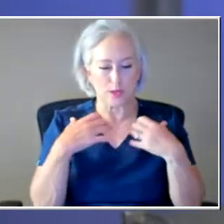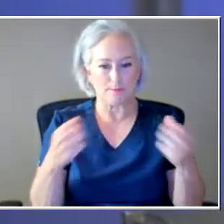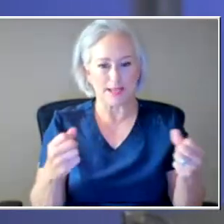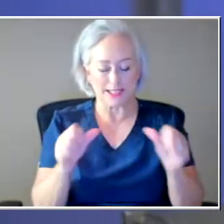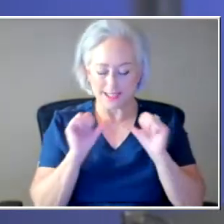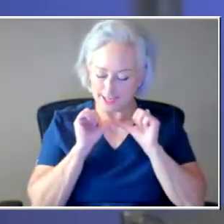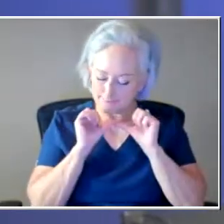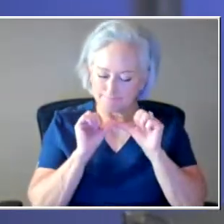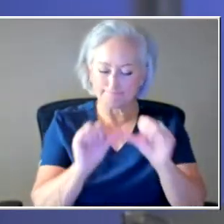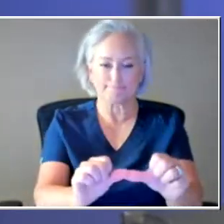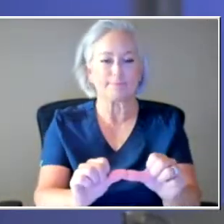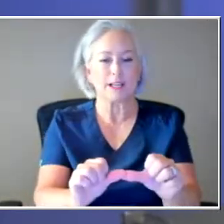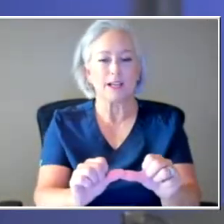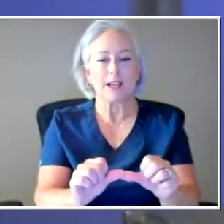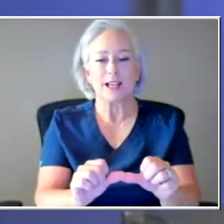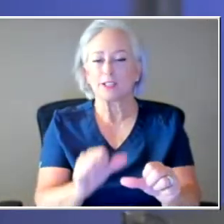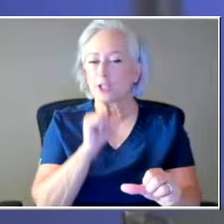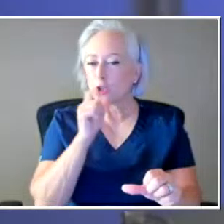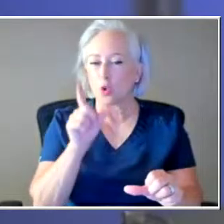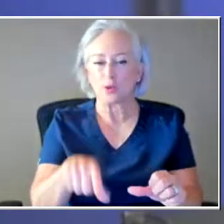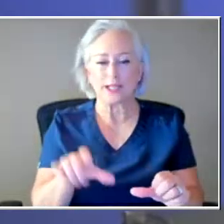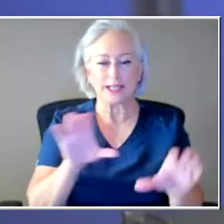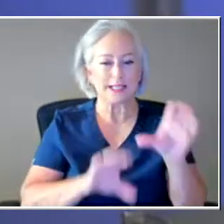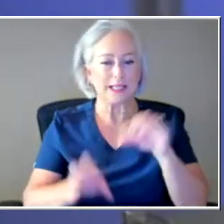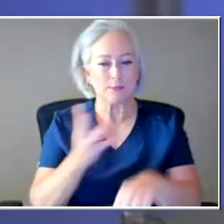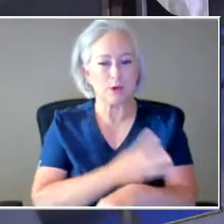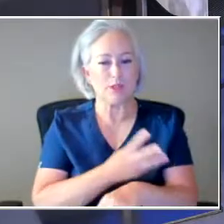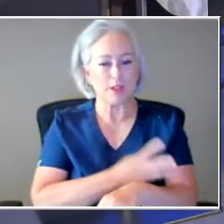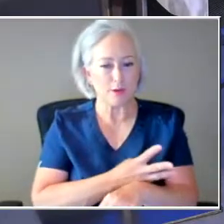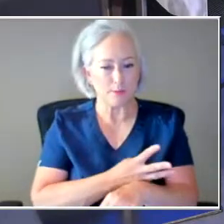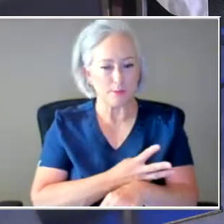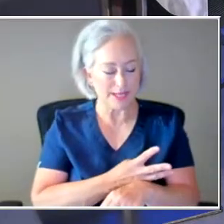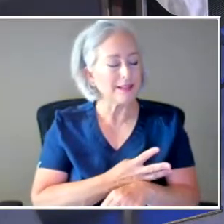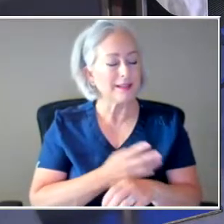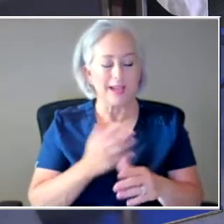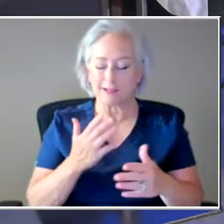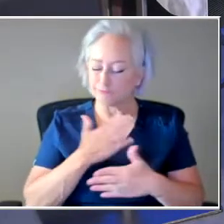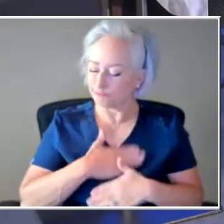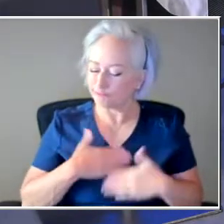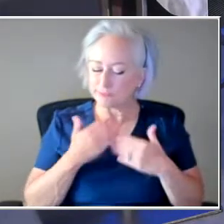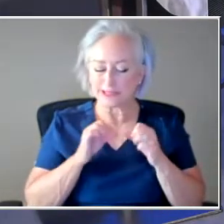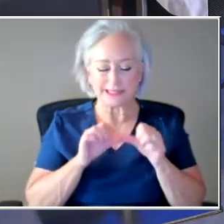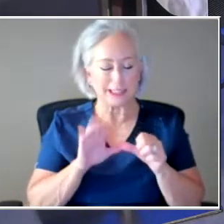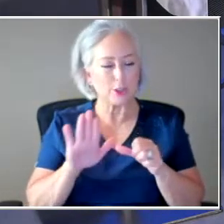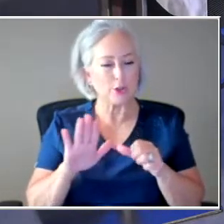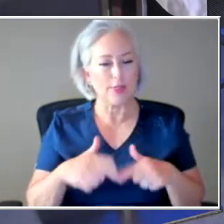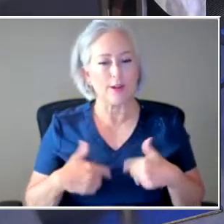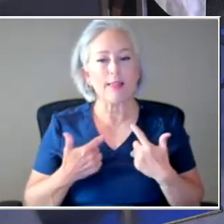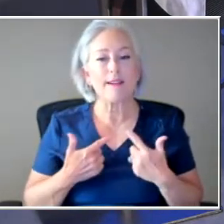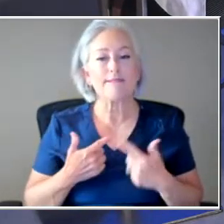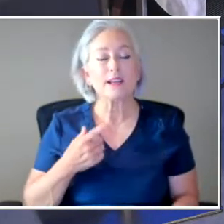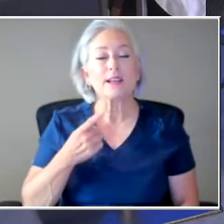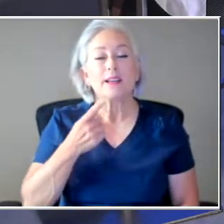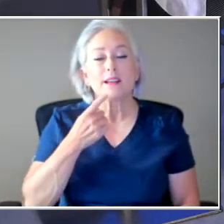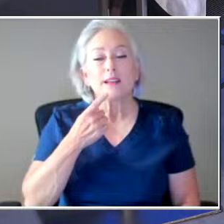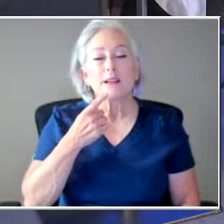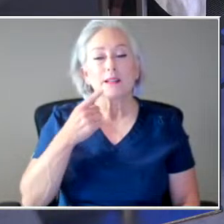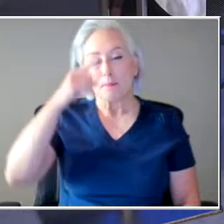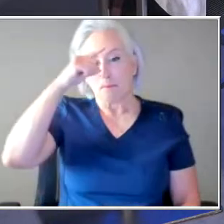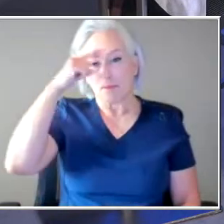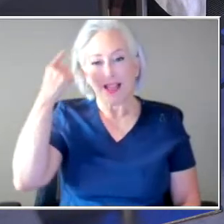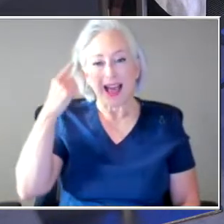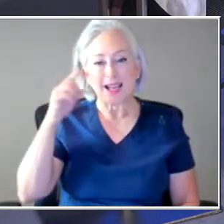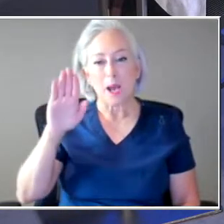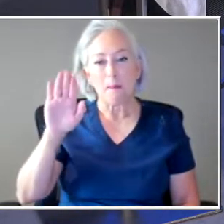chemo, and allow them to go back to their lives. Dr. McGurk, FDA recently added a black box warning to CAR T cell